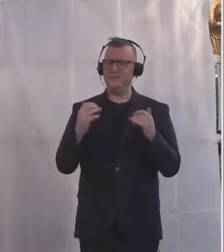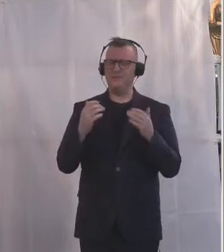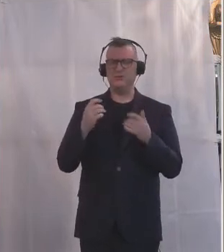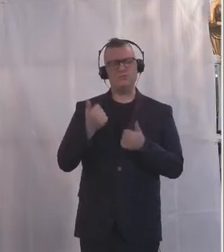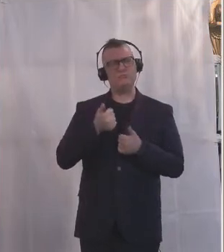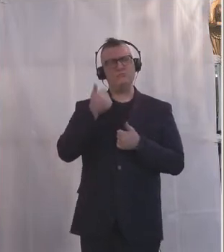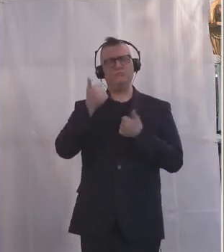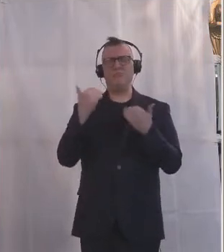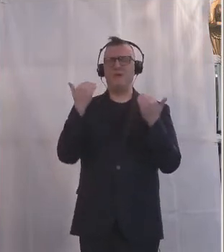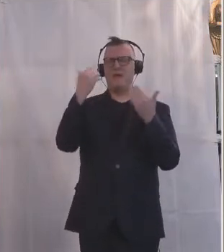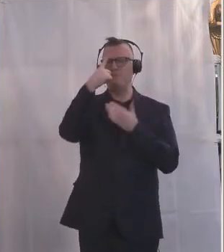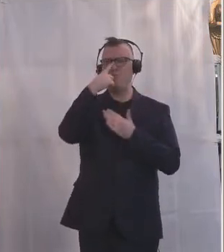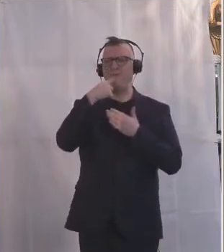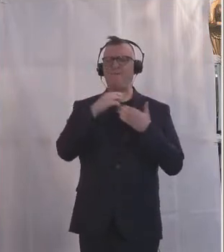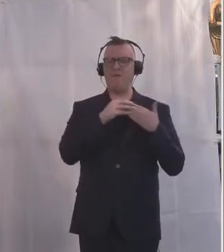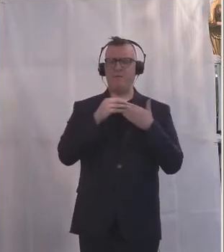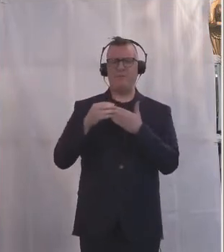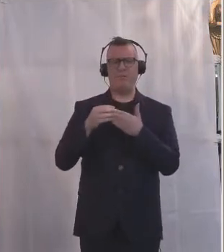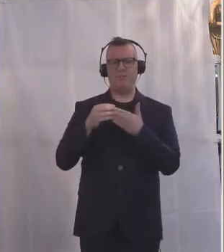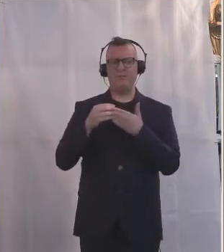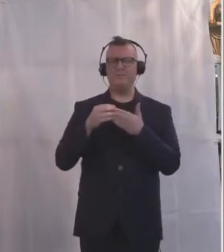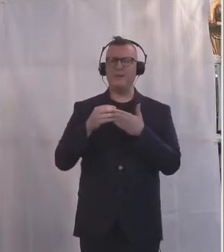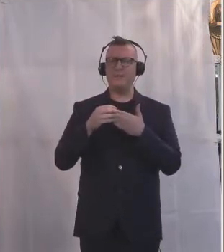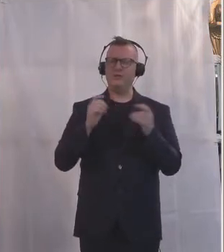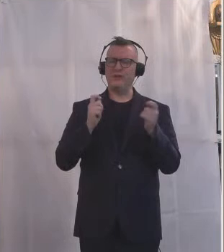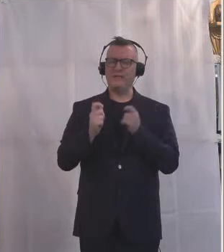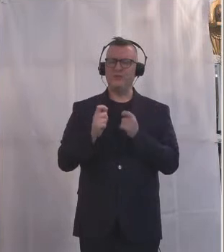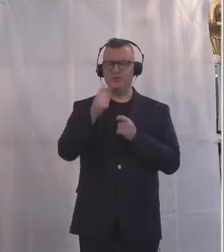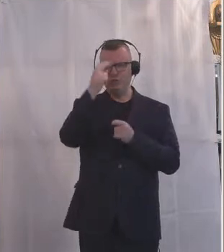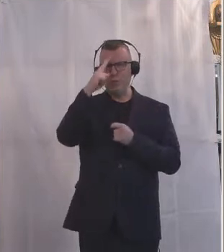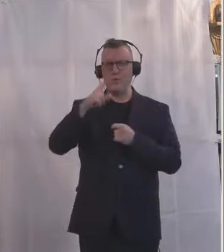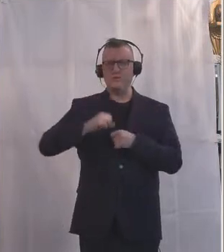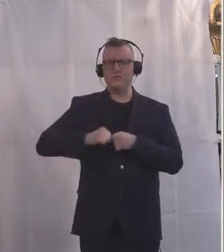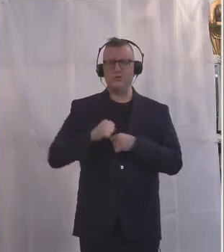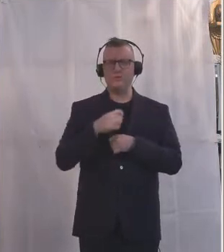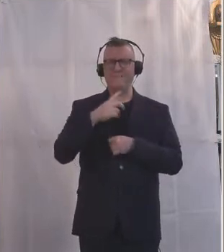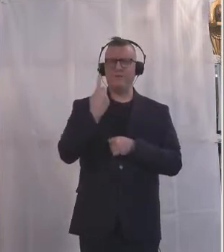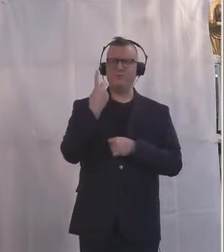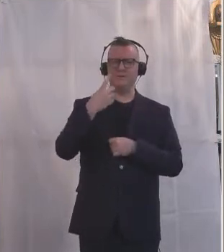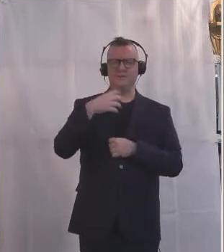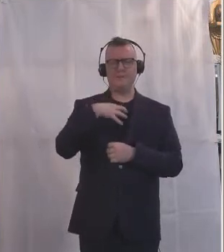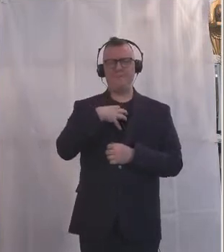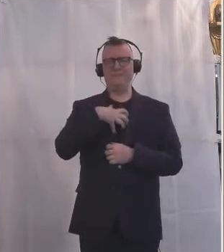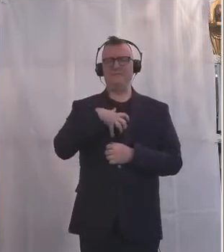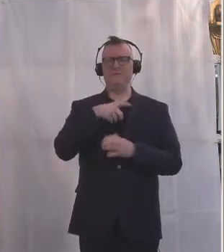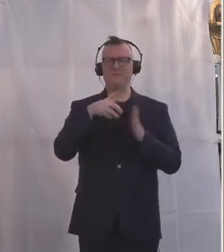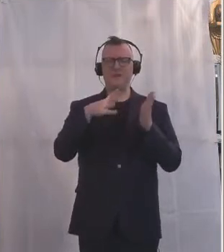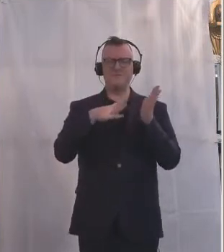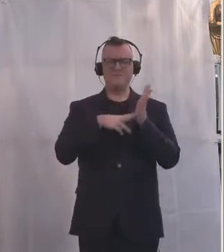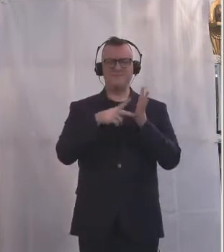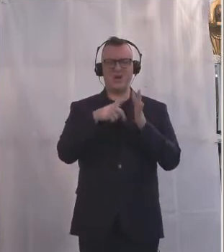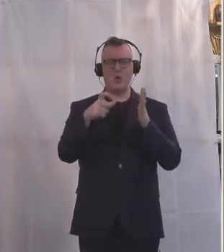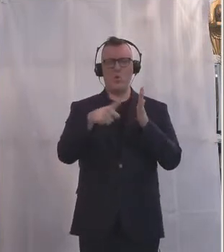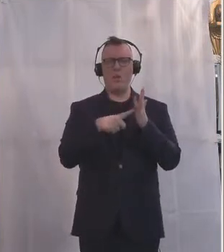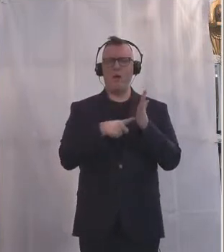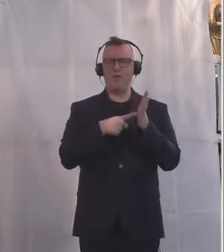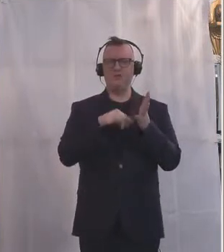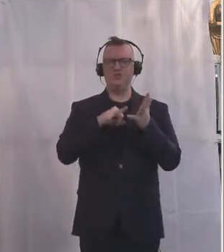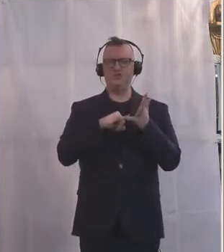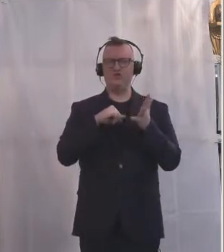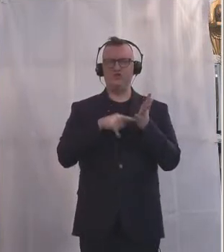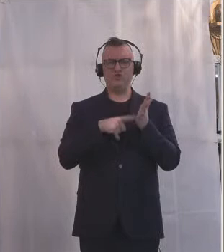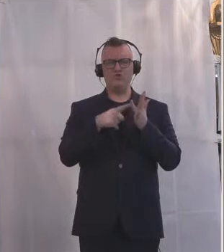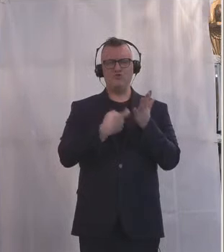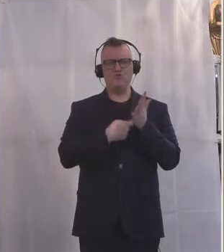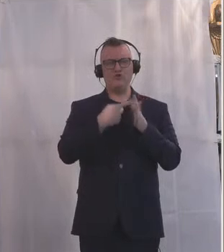society at the moment, from Nicola Sturgeon, deciding that she just didn't have everything to give to her career as she